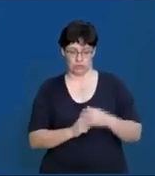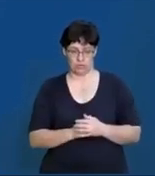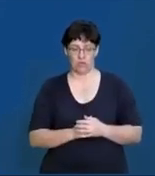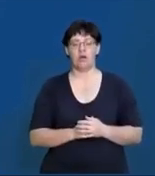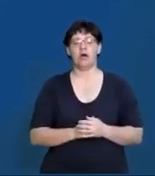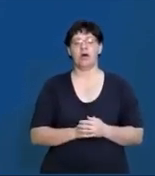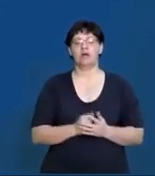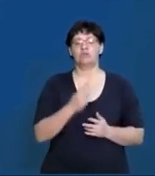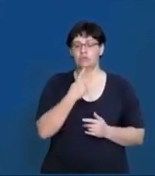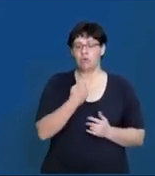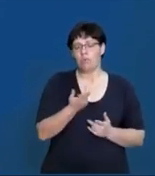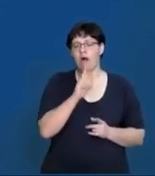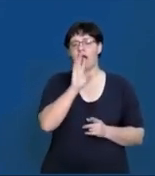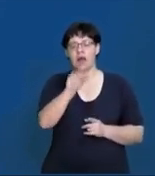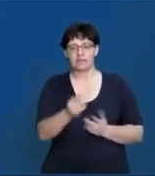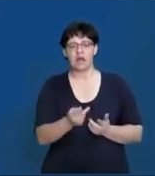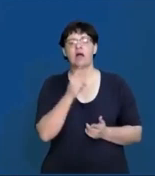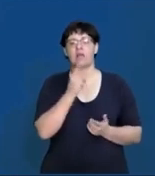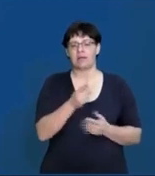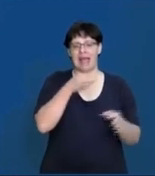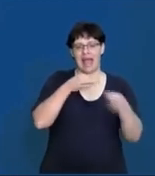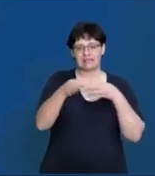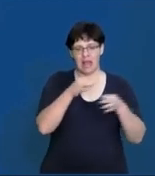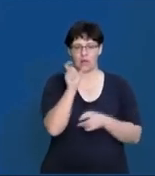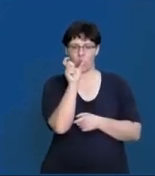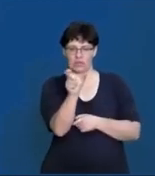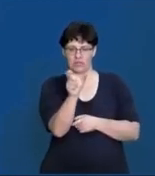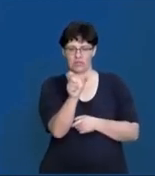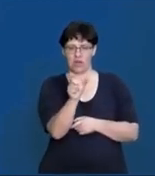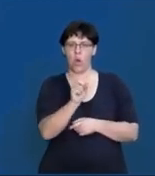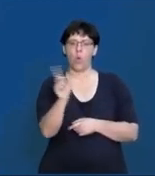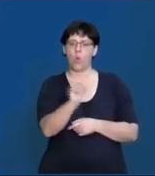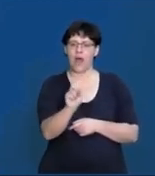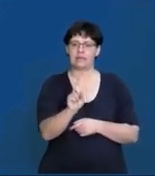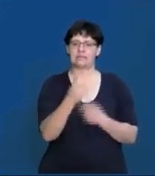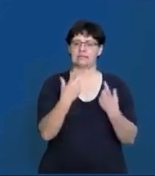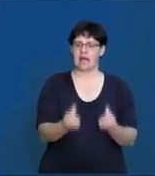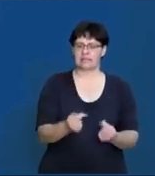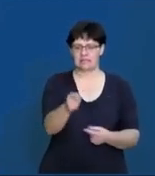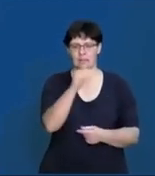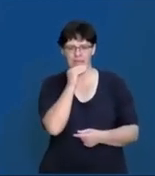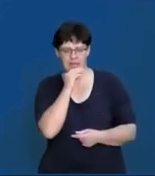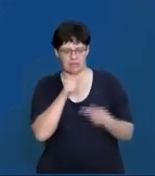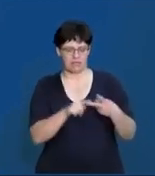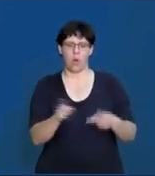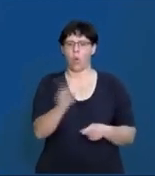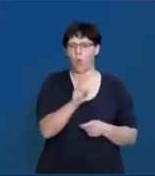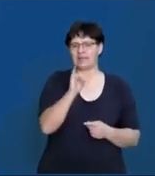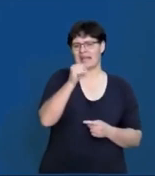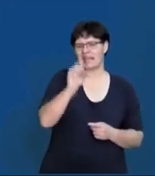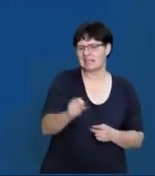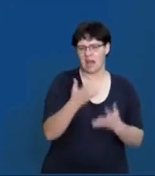marks. For example, you have to look at questions that ask you to briefly describe the term, what does this